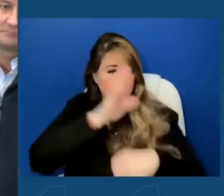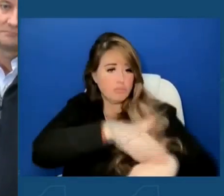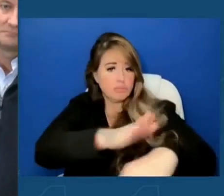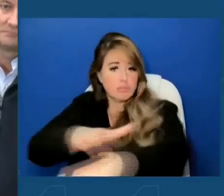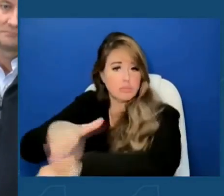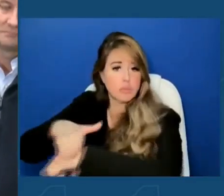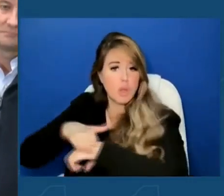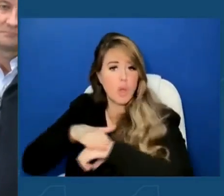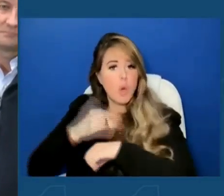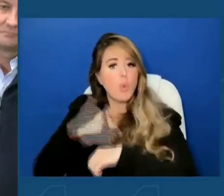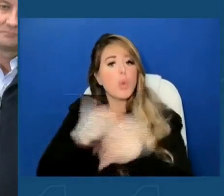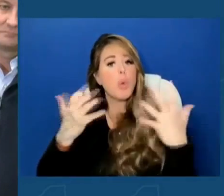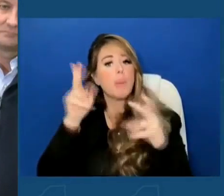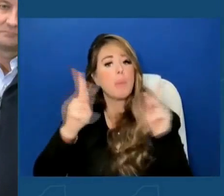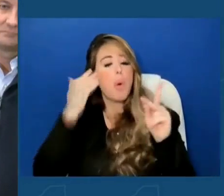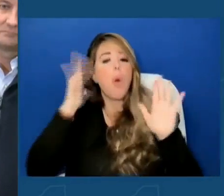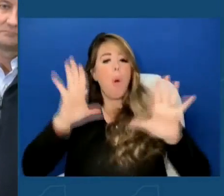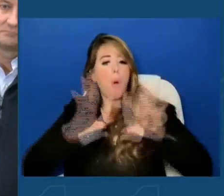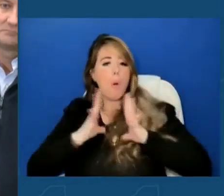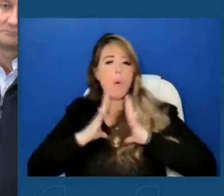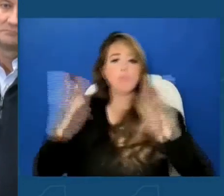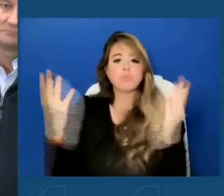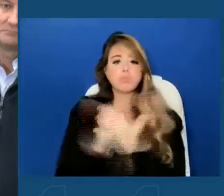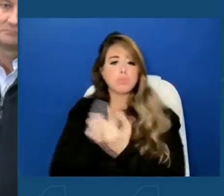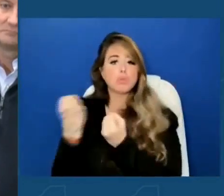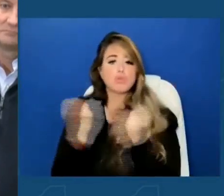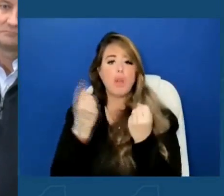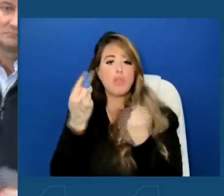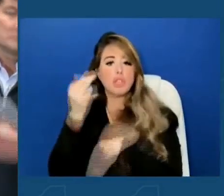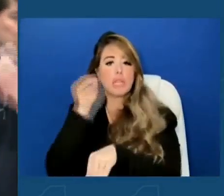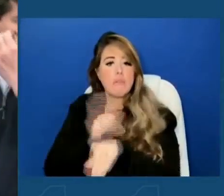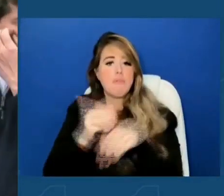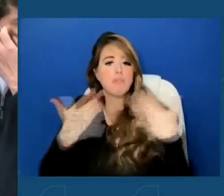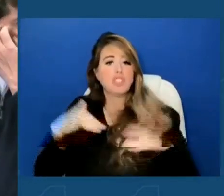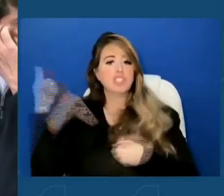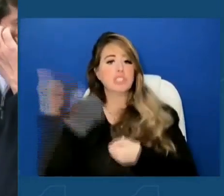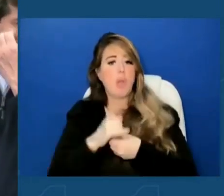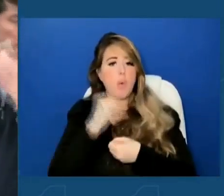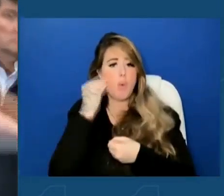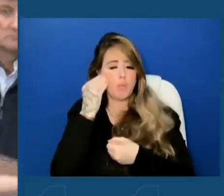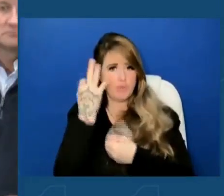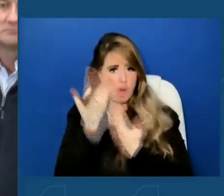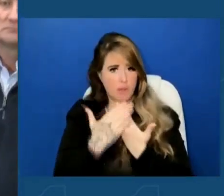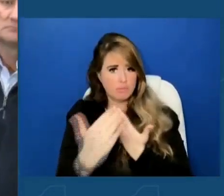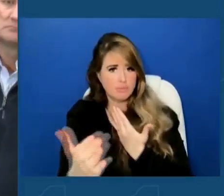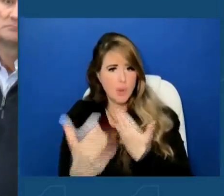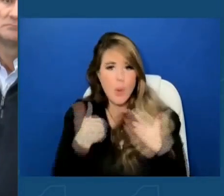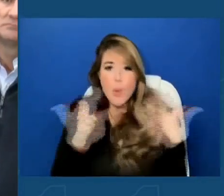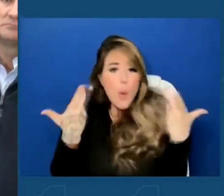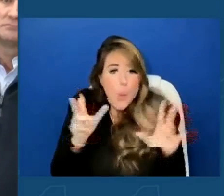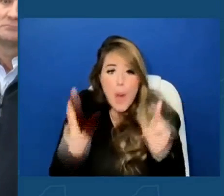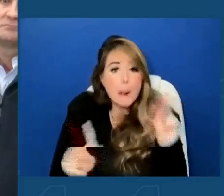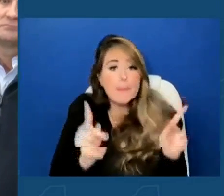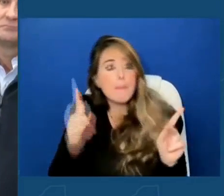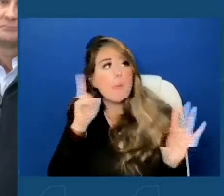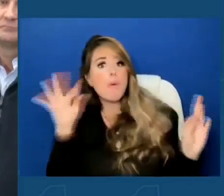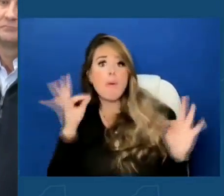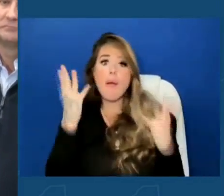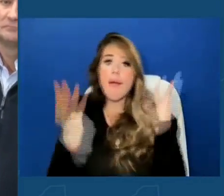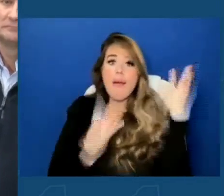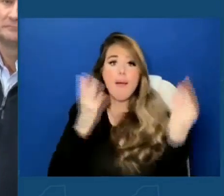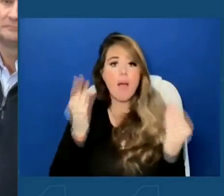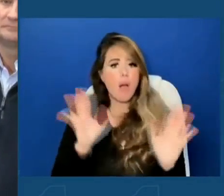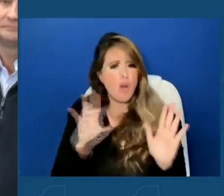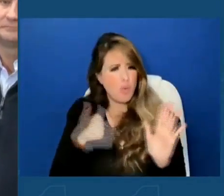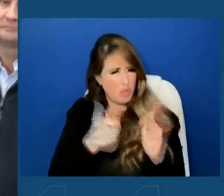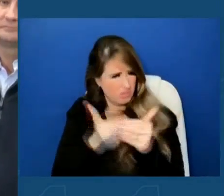drive on Friday in a storm, on Saturday in blizzard and whiteout conditions. So we were prepared.